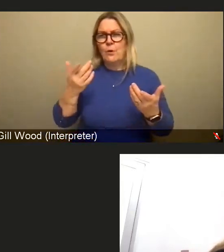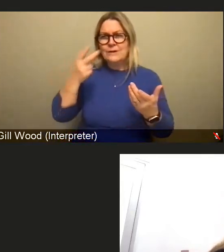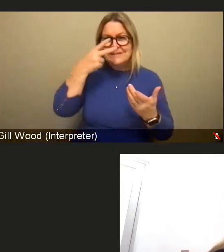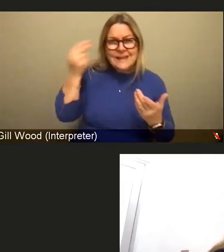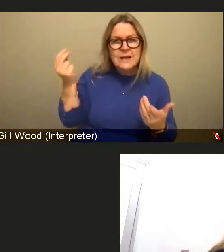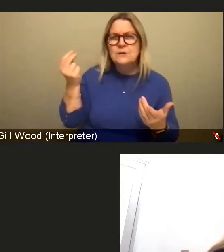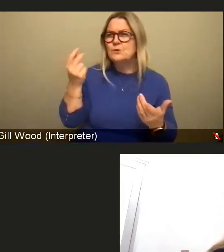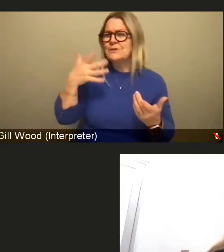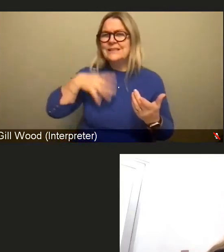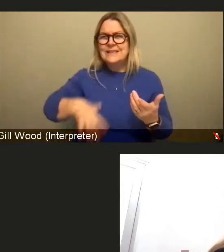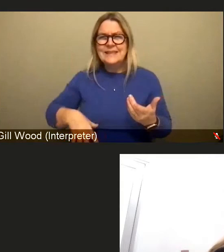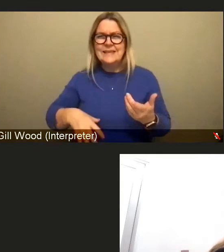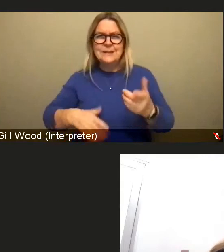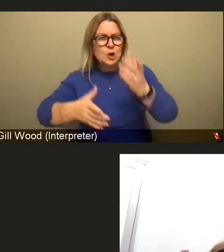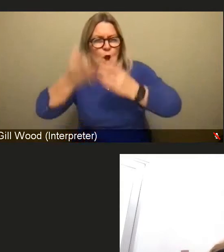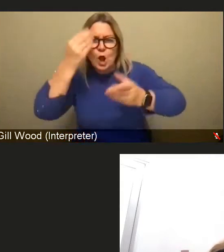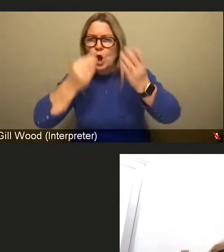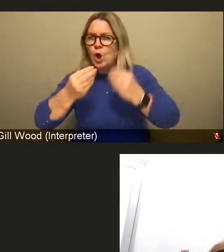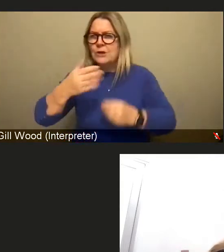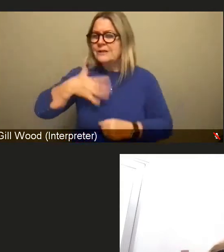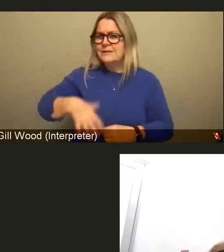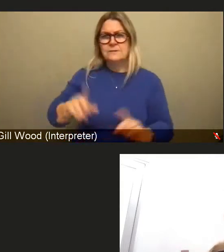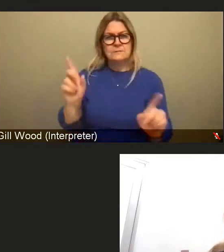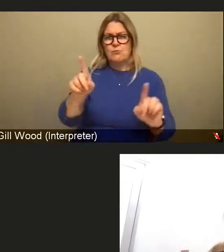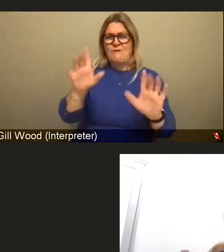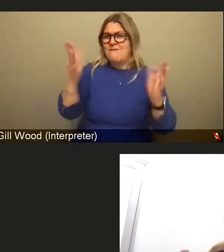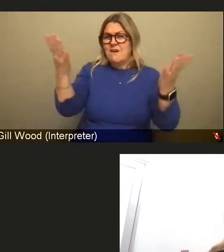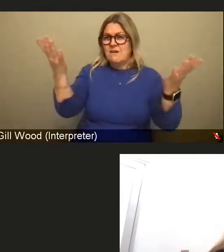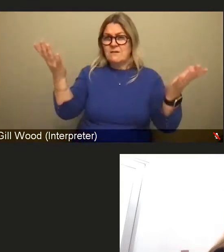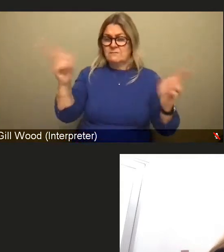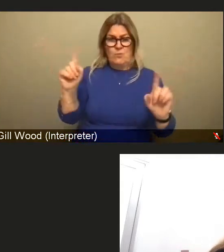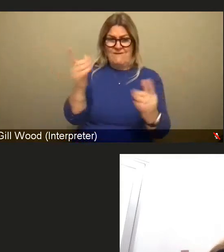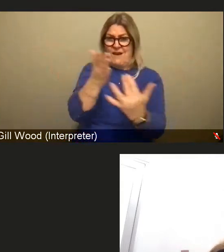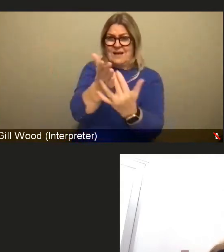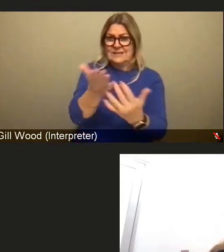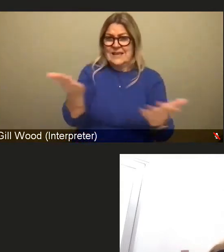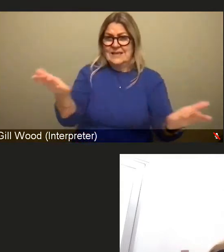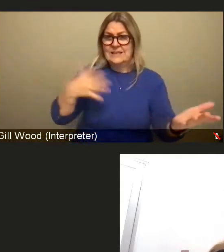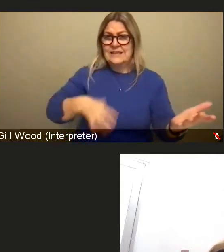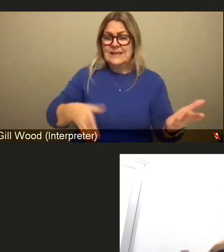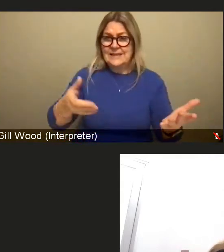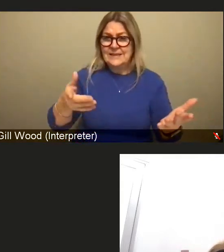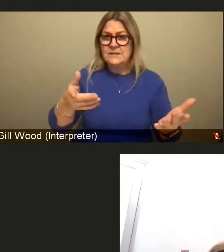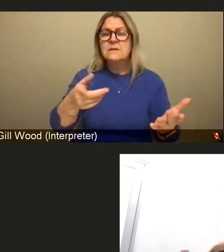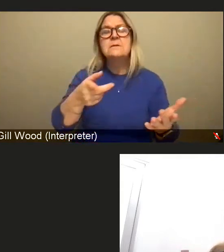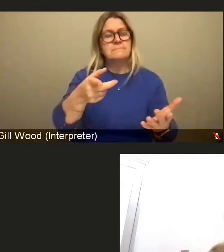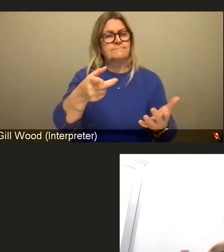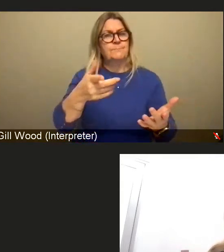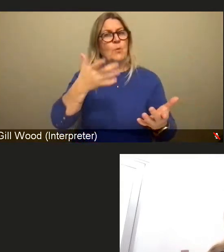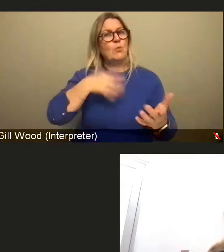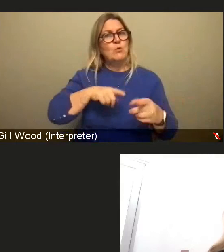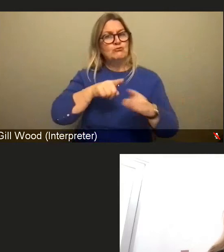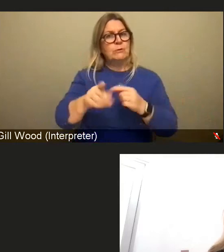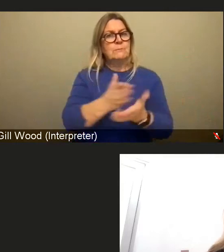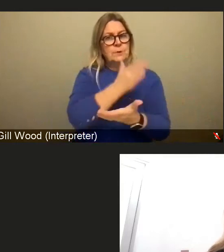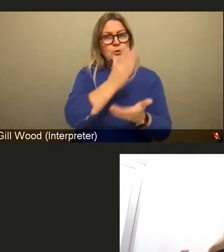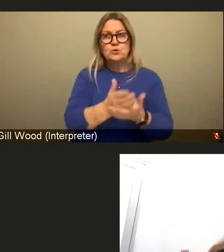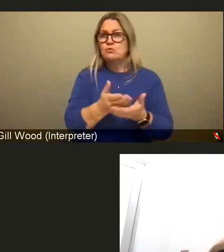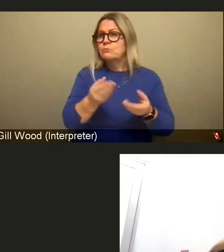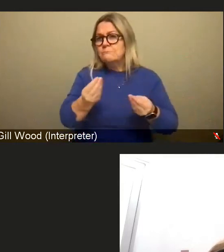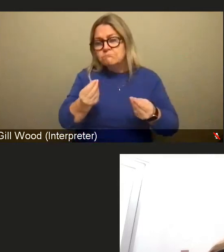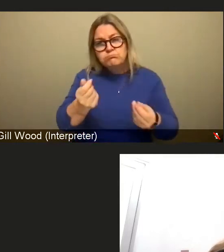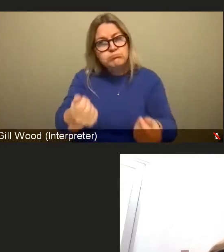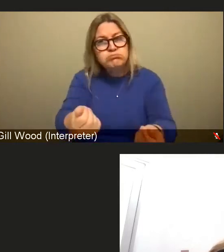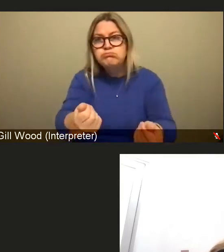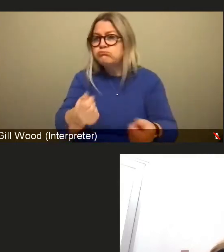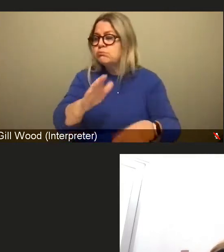learning, the different types of access requirements that might arise, and how we can try and make those processes as streamlined for people as possible